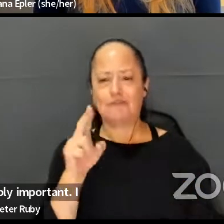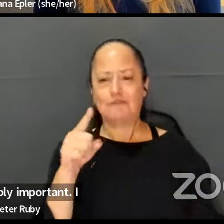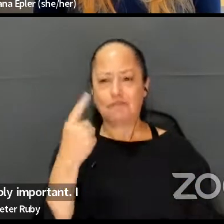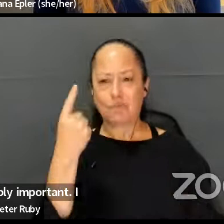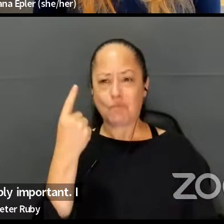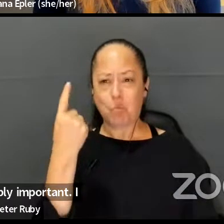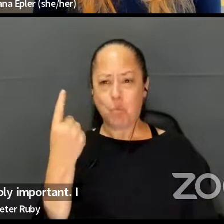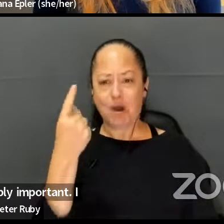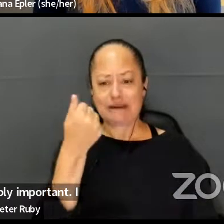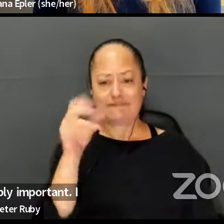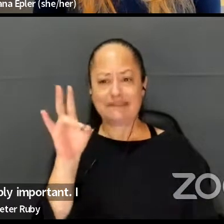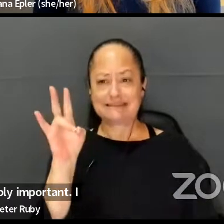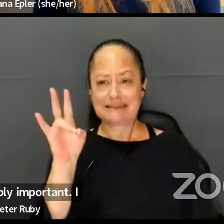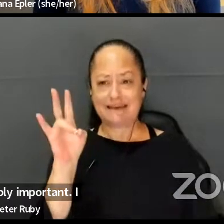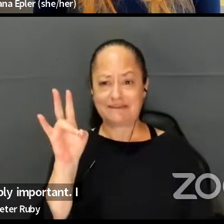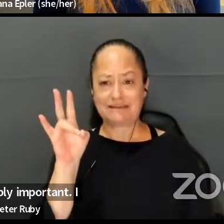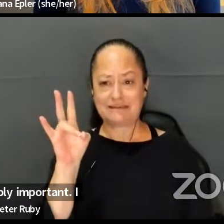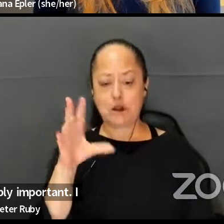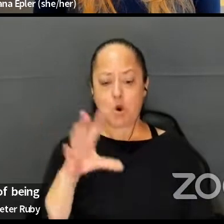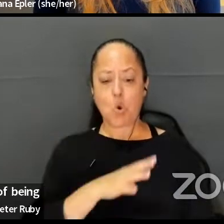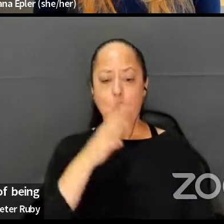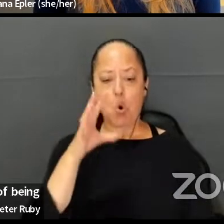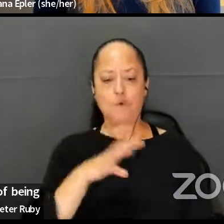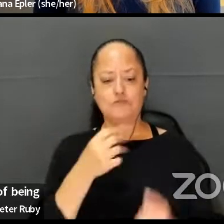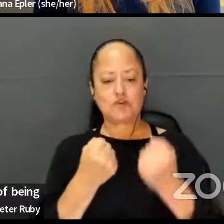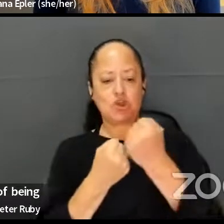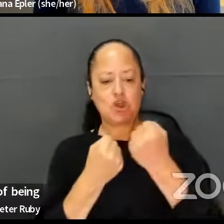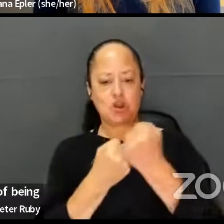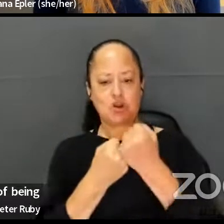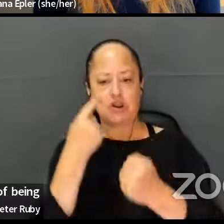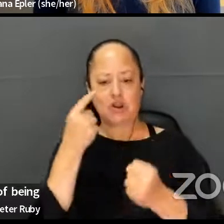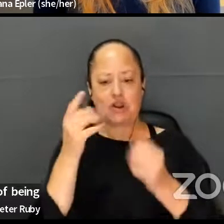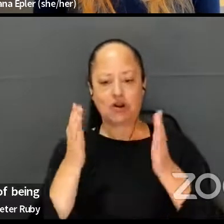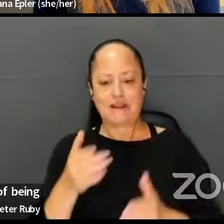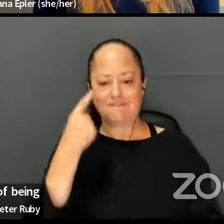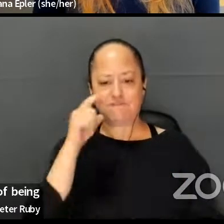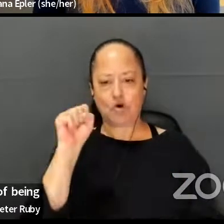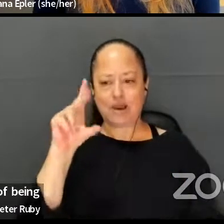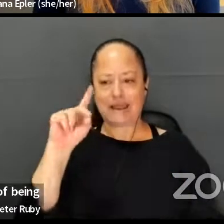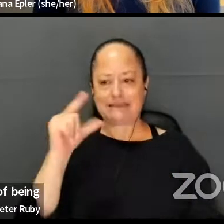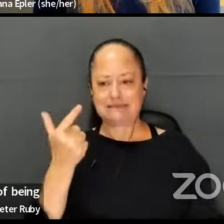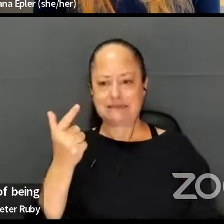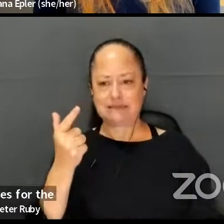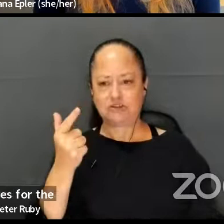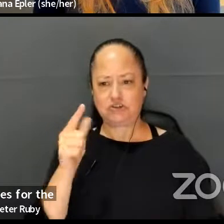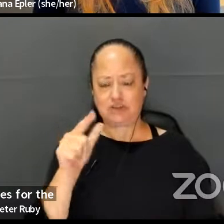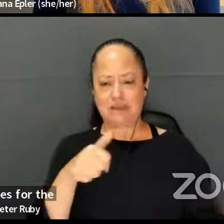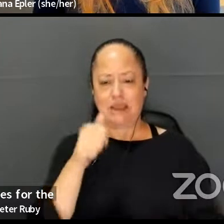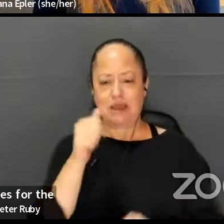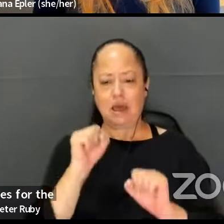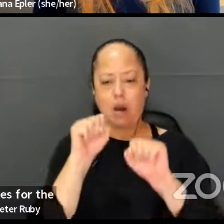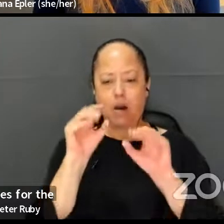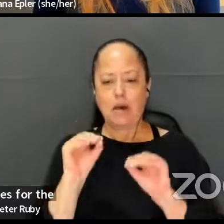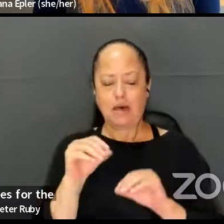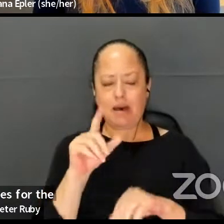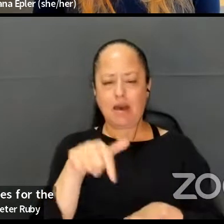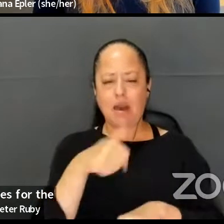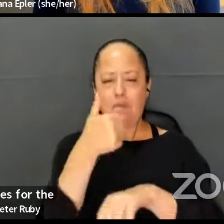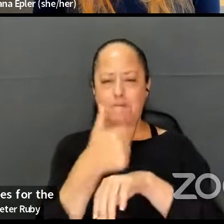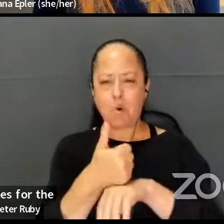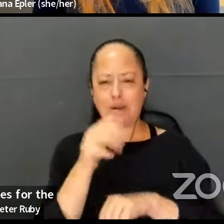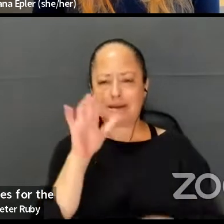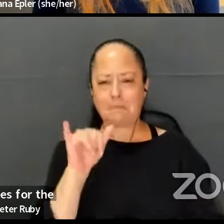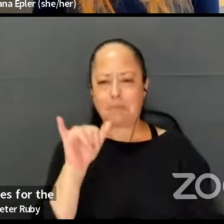the 17 official advocates for the SDGs appointed by the Secretary General of the